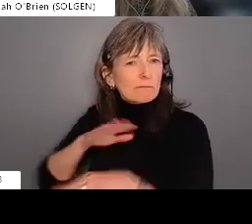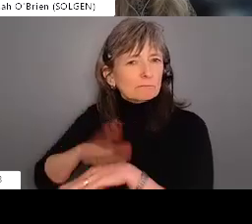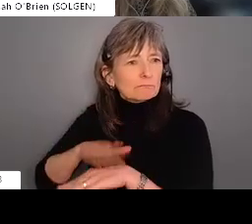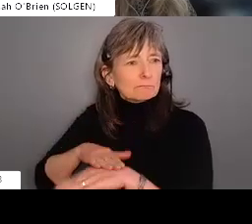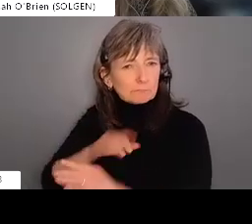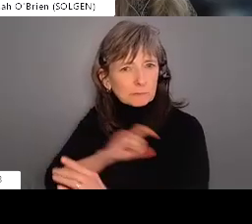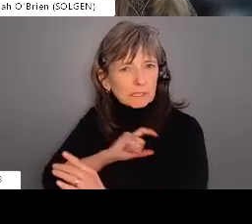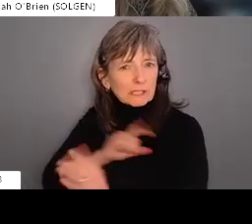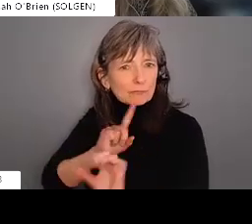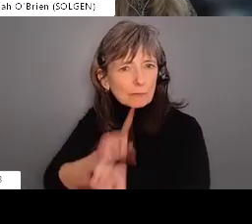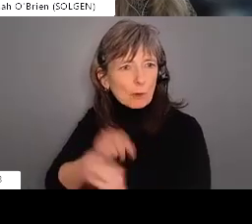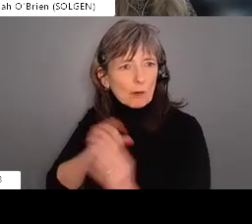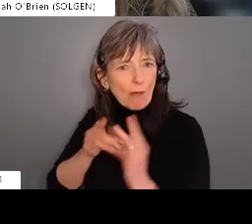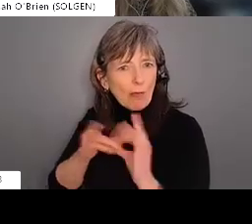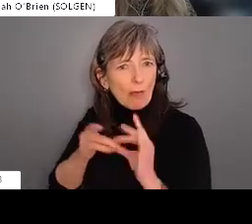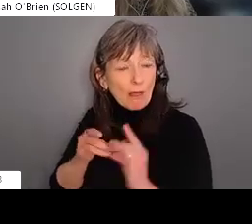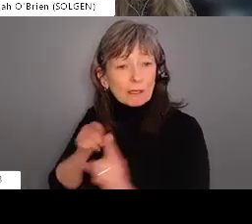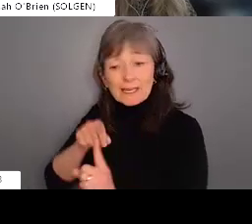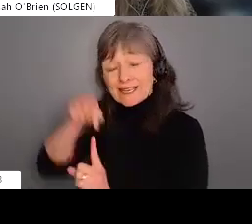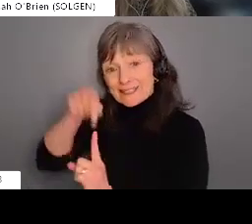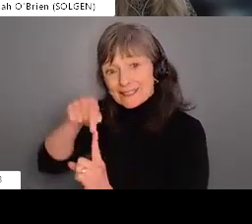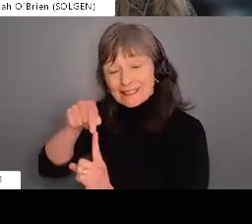the person or an associated person.